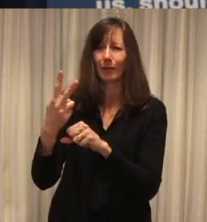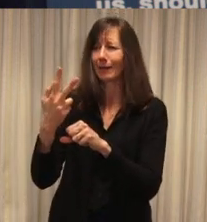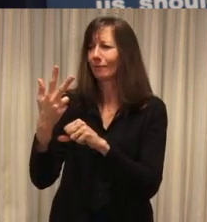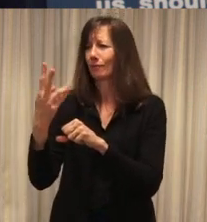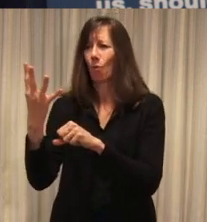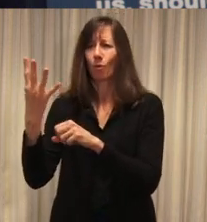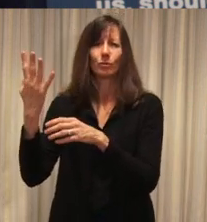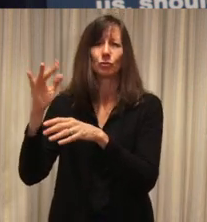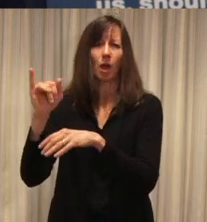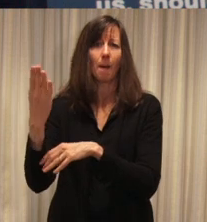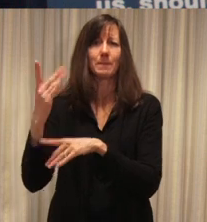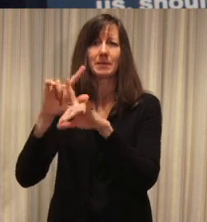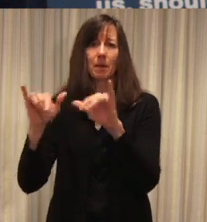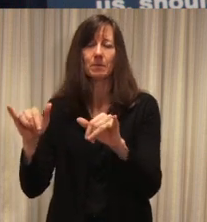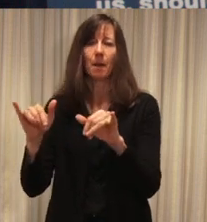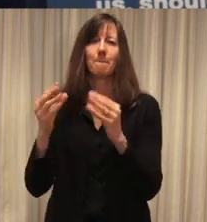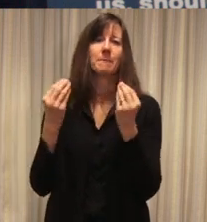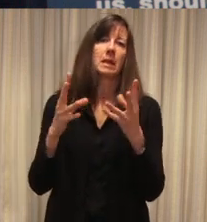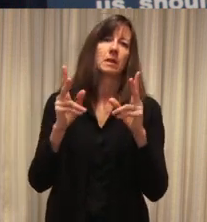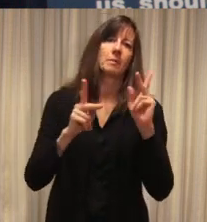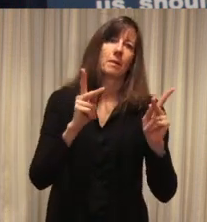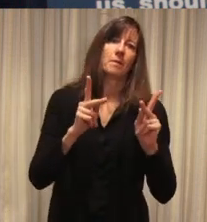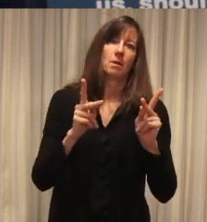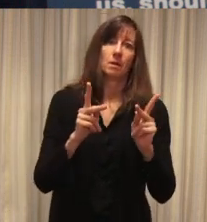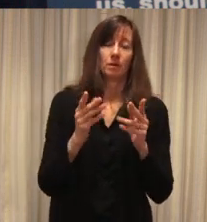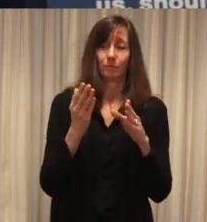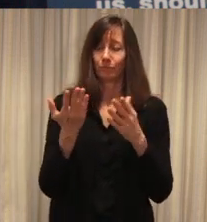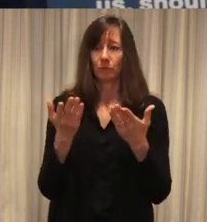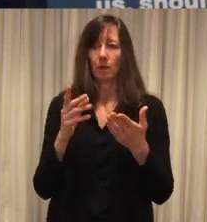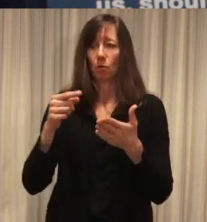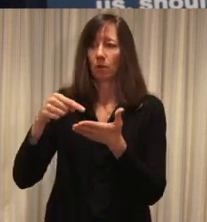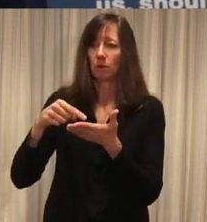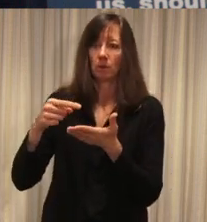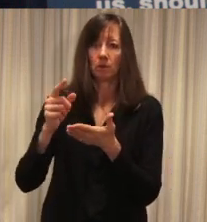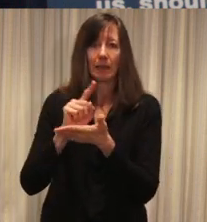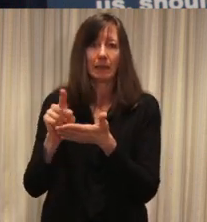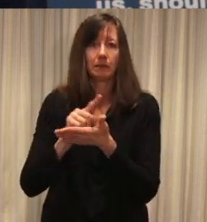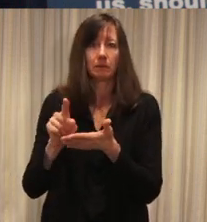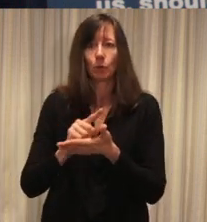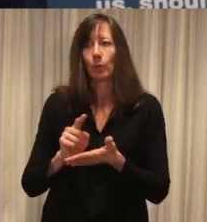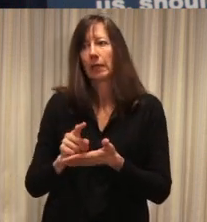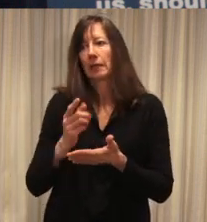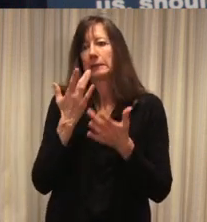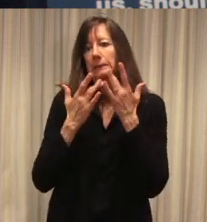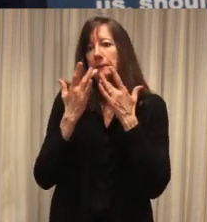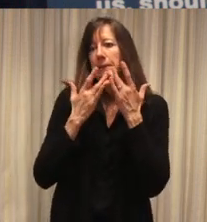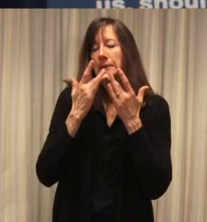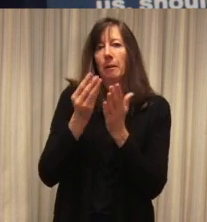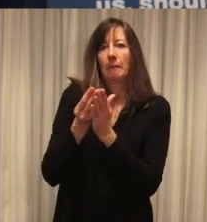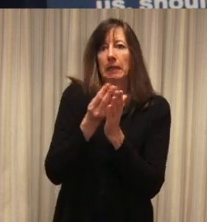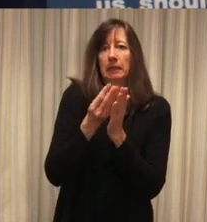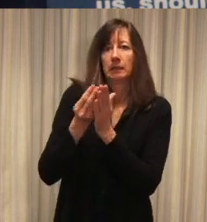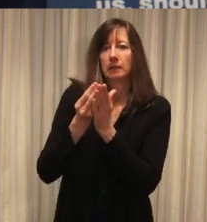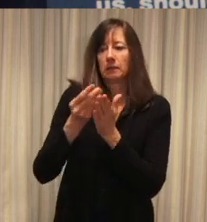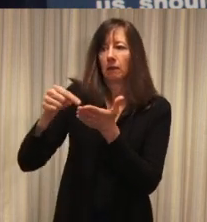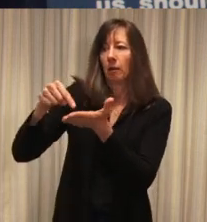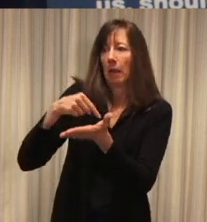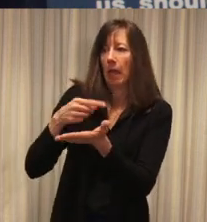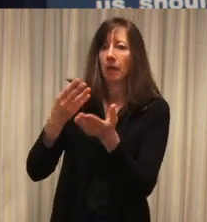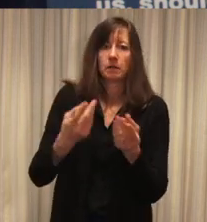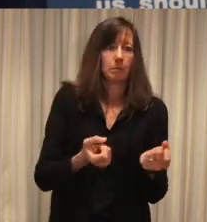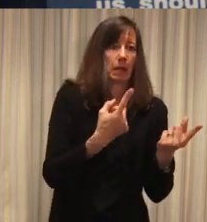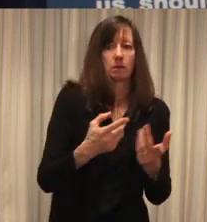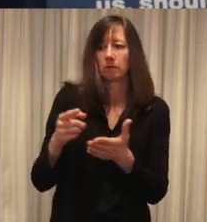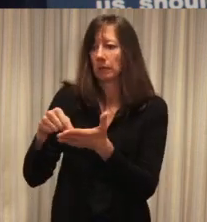before COVID. We had over 60% of our residents beyond the affordability threshold for housing,